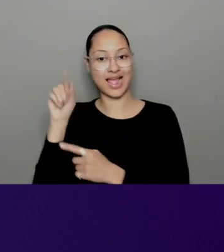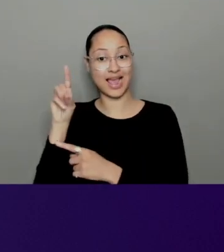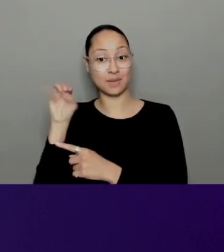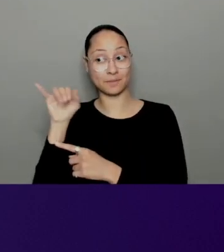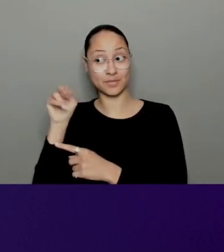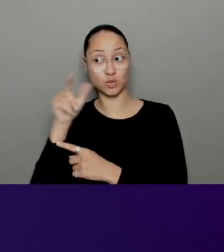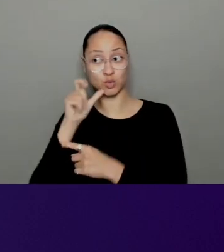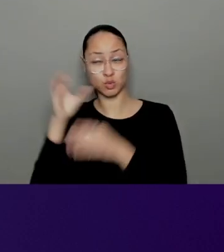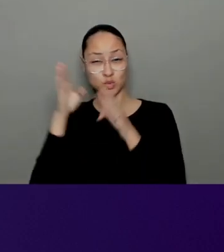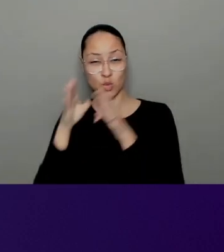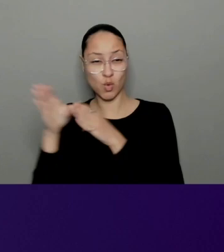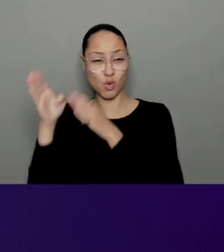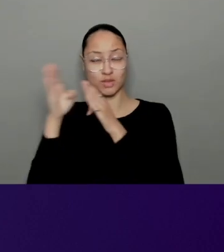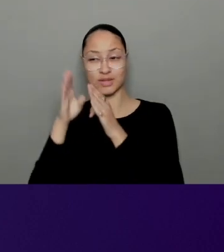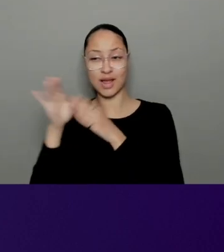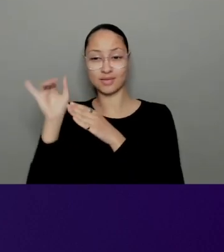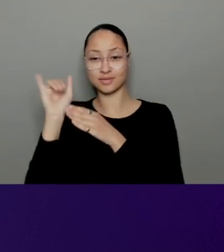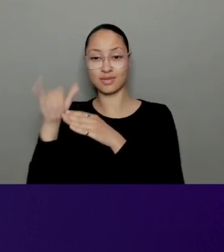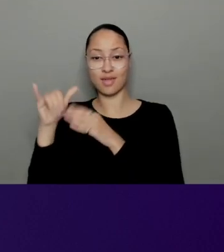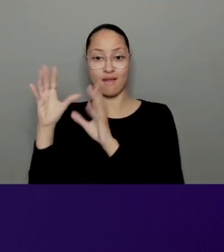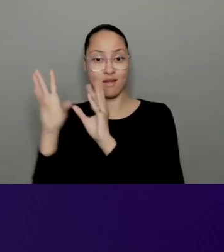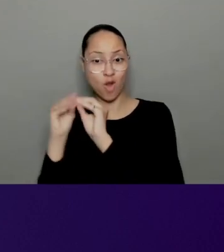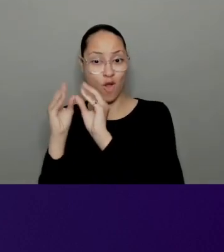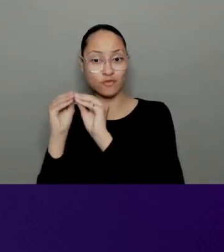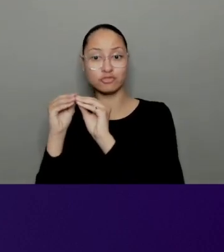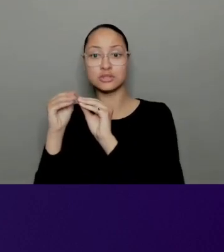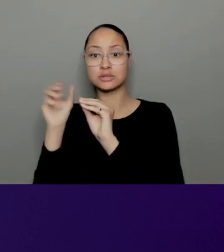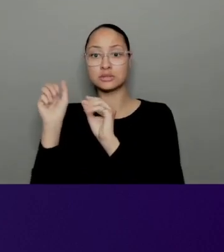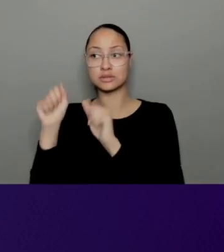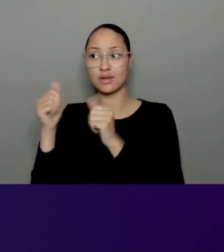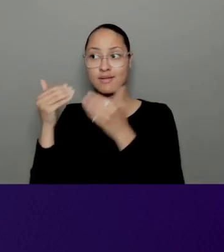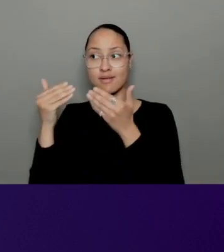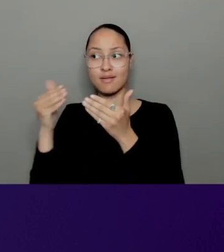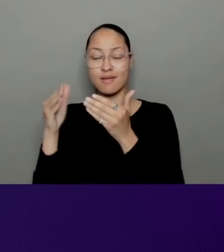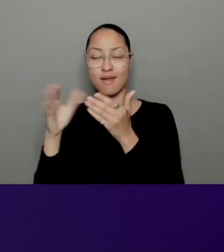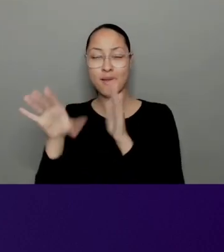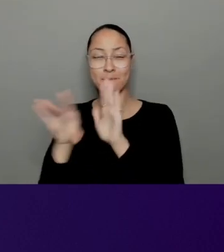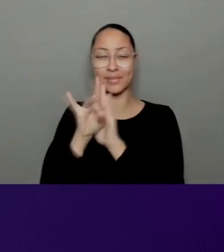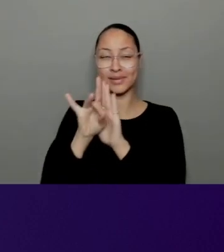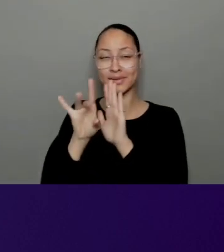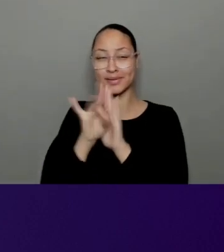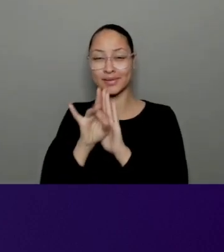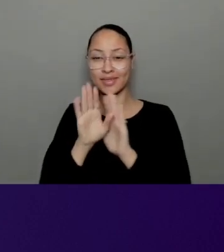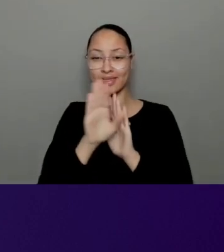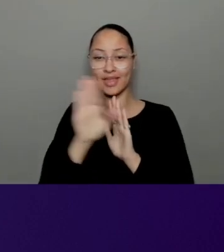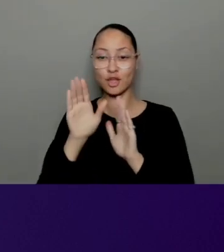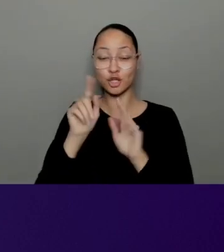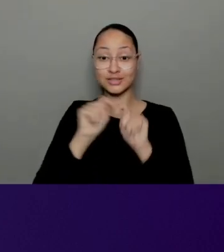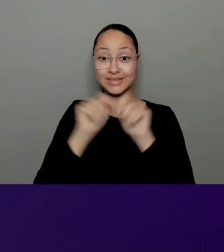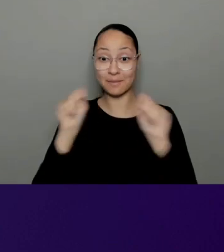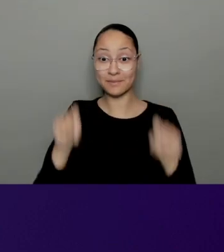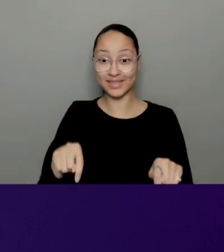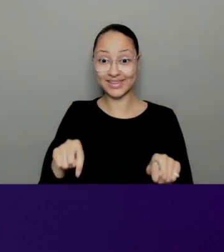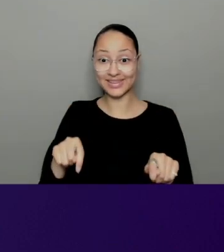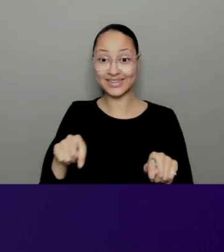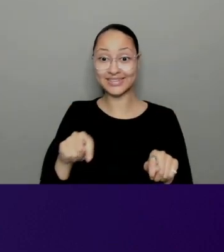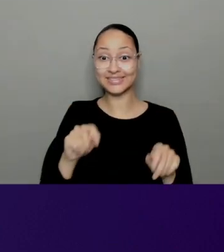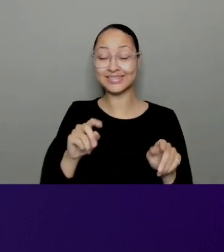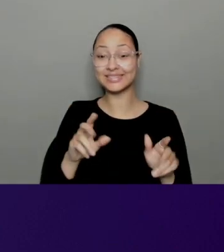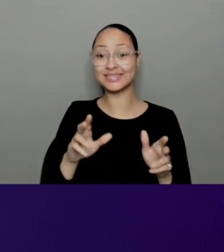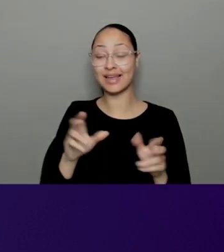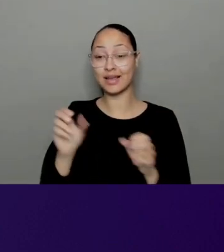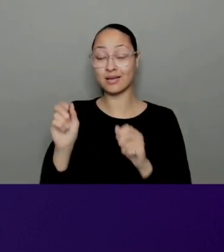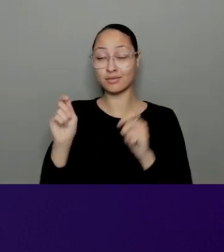of the meetup or the conference can go define their own templates, which are stored in your DynamoDB table, get them off,